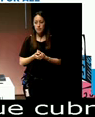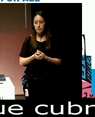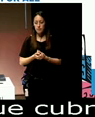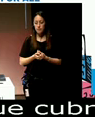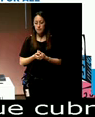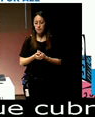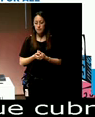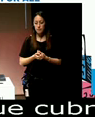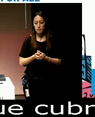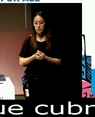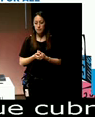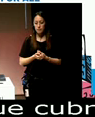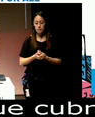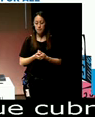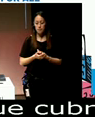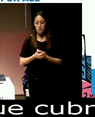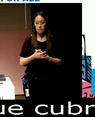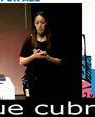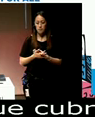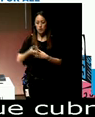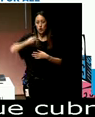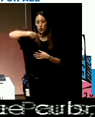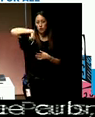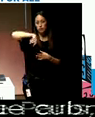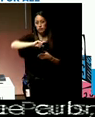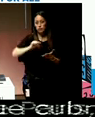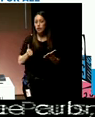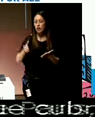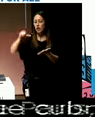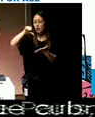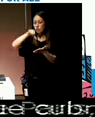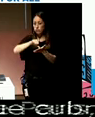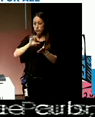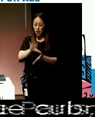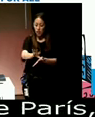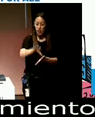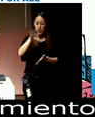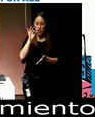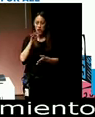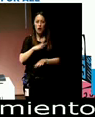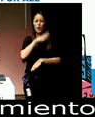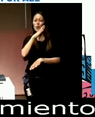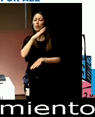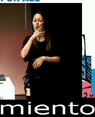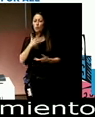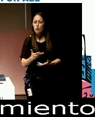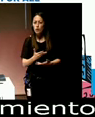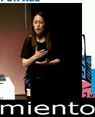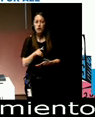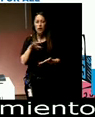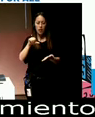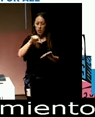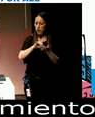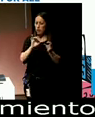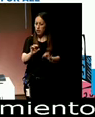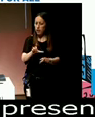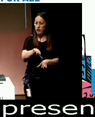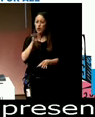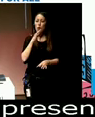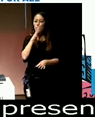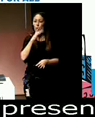for this region we have a partnership, and each time a place